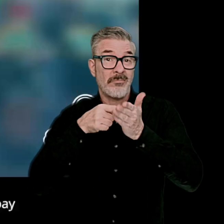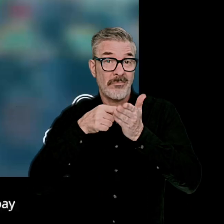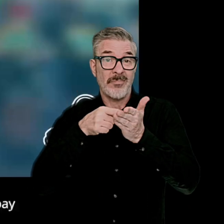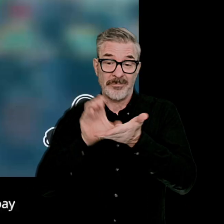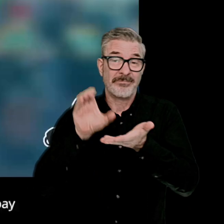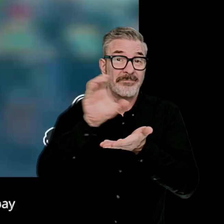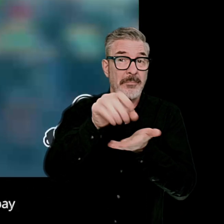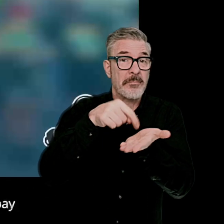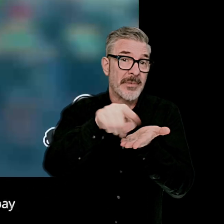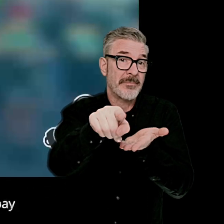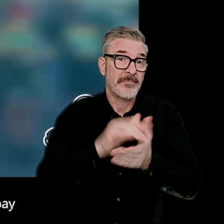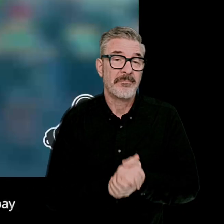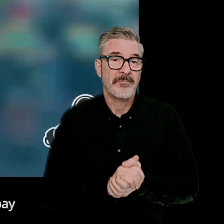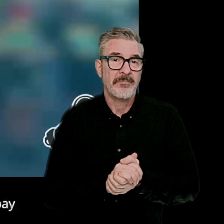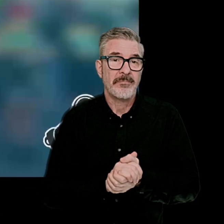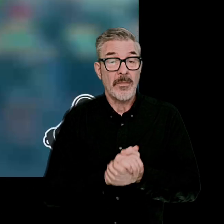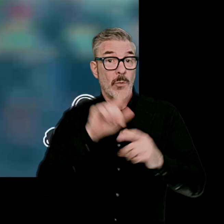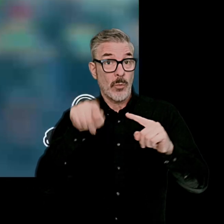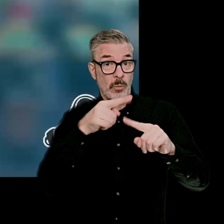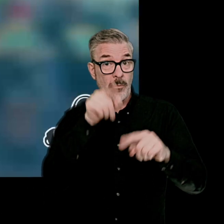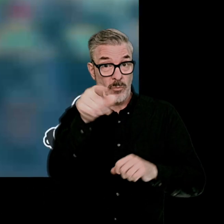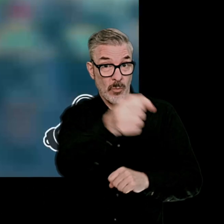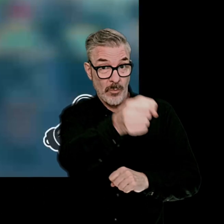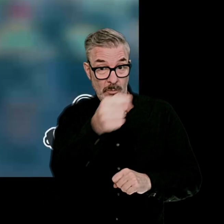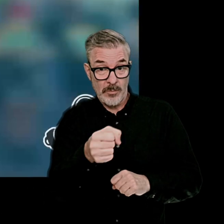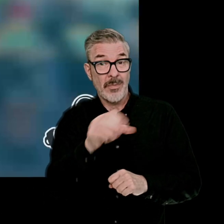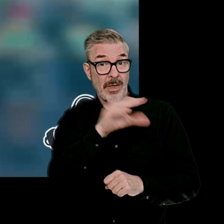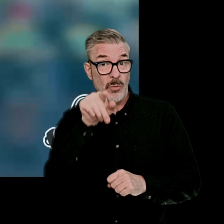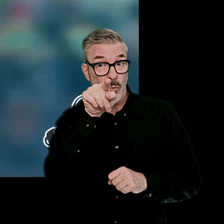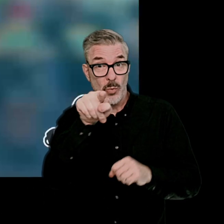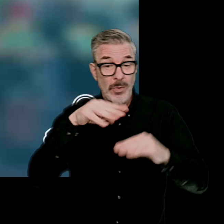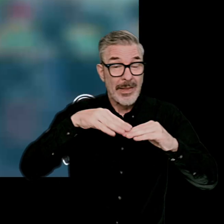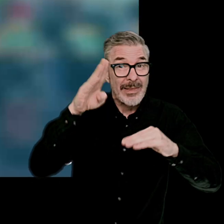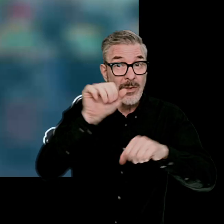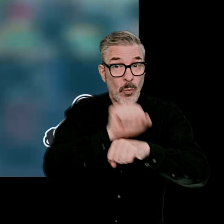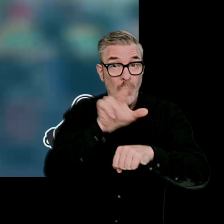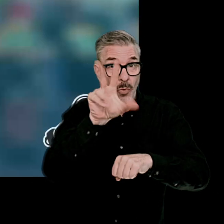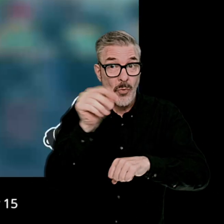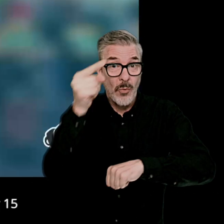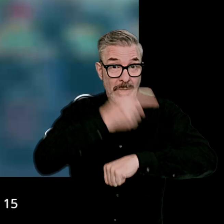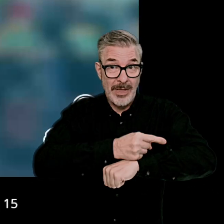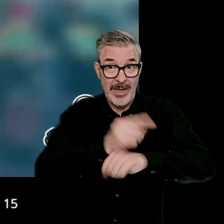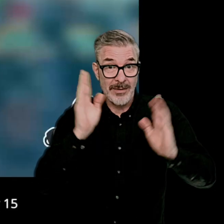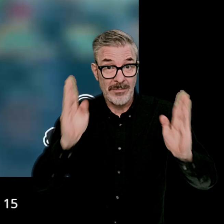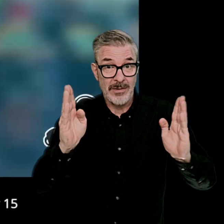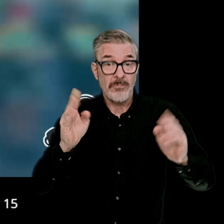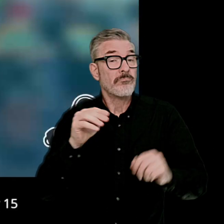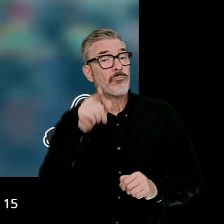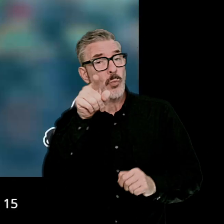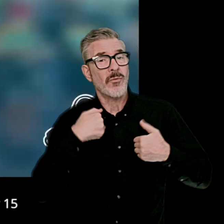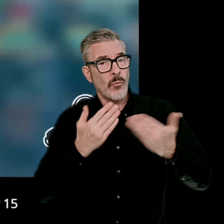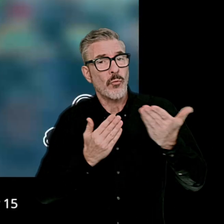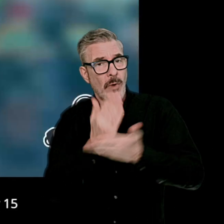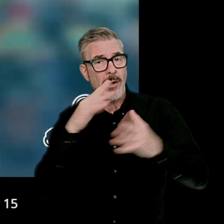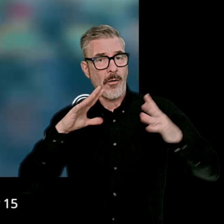You are entitled to statutory holiday pay if you have been employed for at least 30 calendar days and have worked or